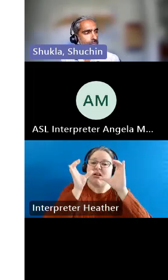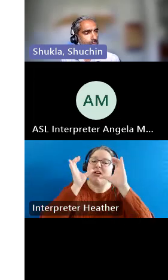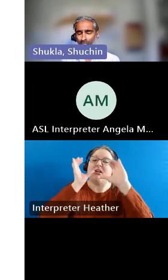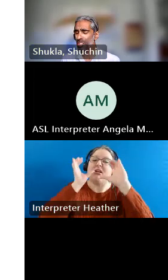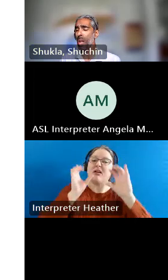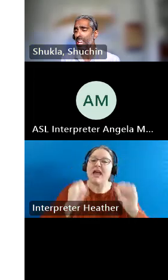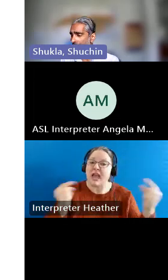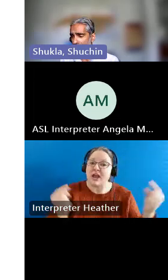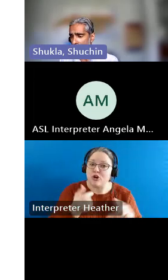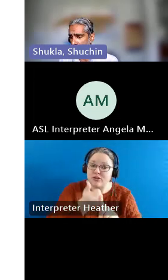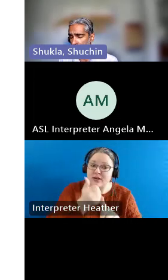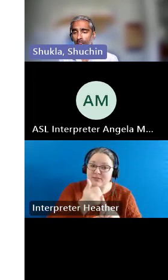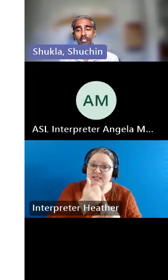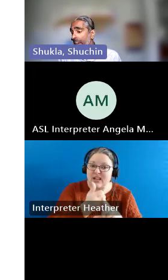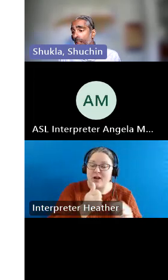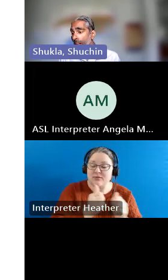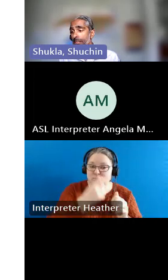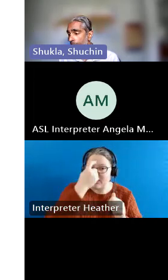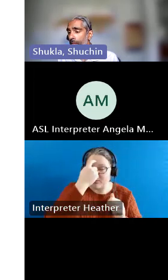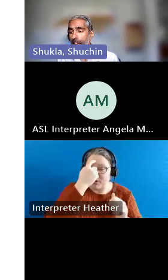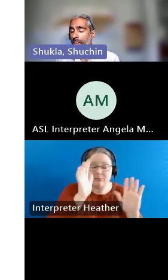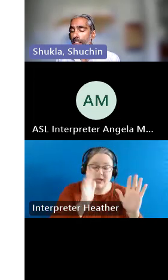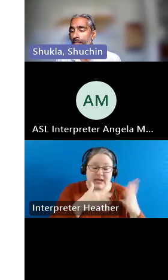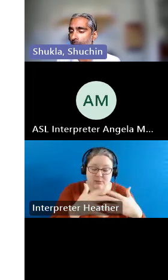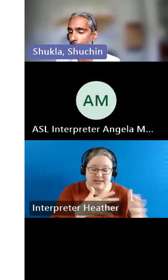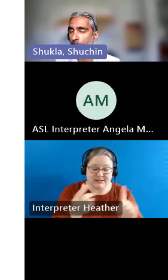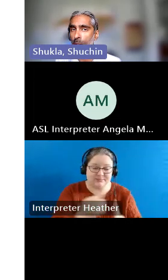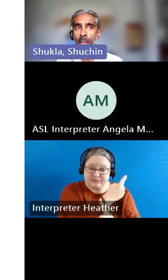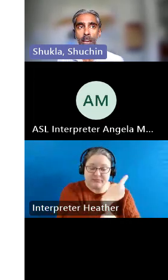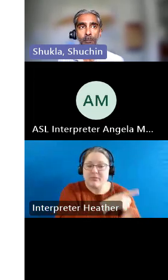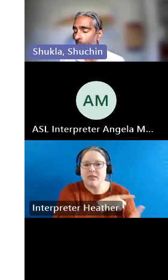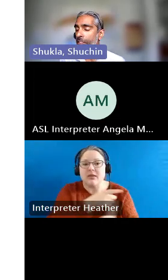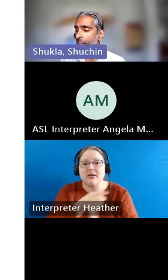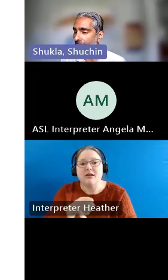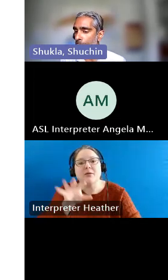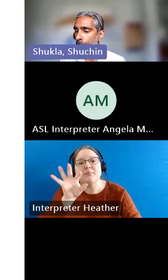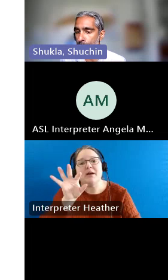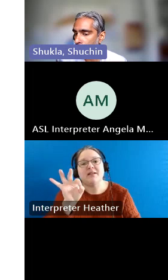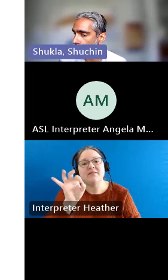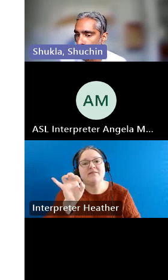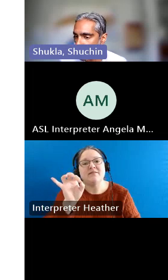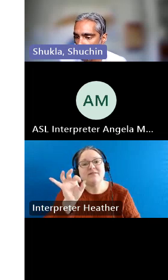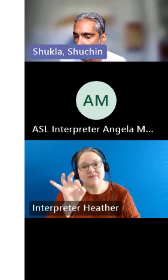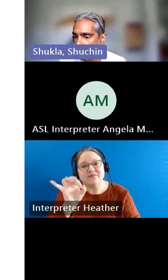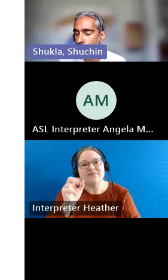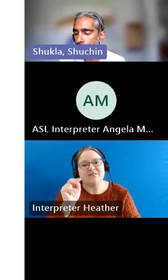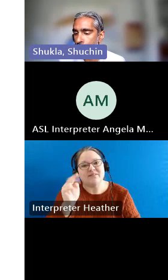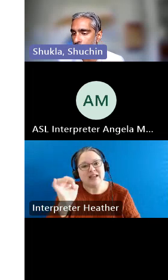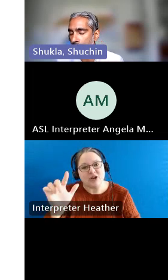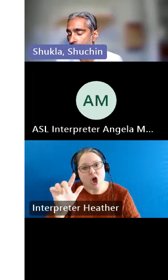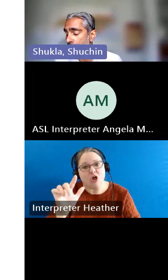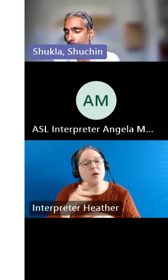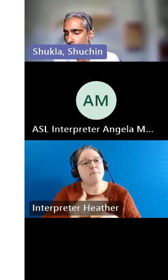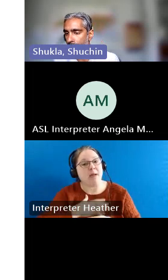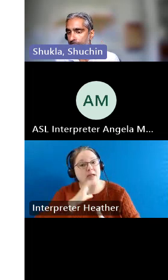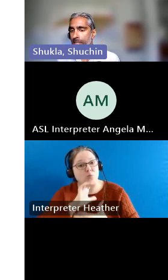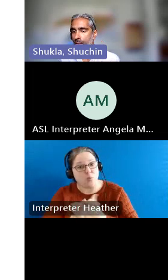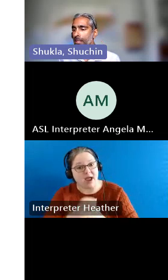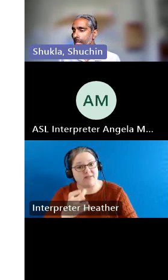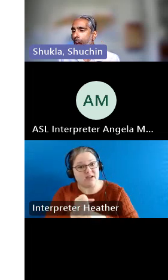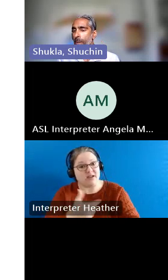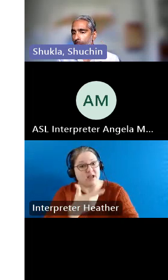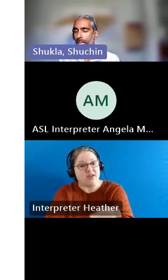condition. So any medication, fentanyl is, as I say frequently, my wife got fentanyl in her epidural for at least